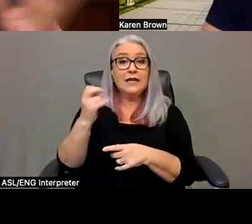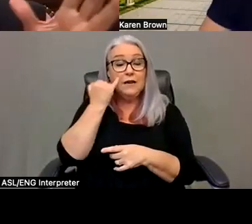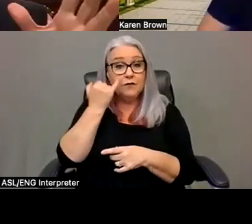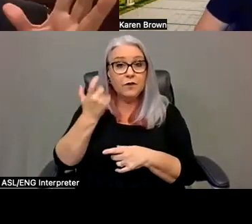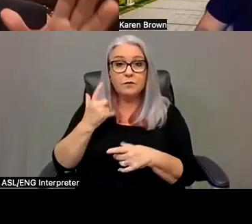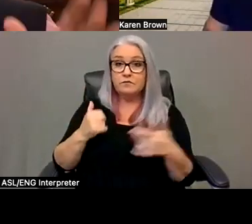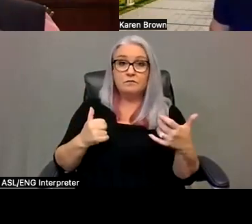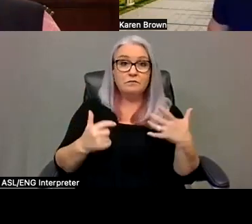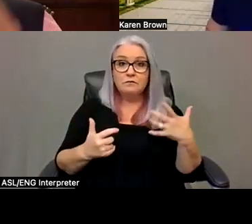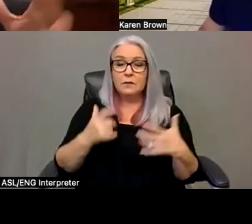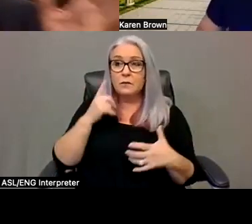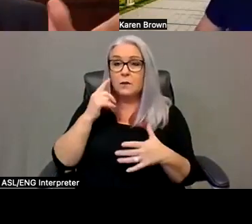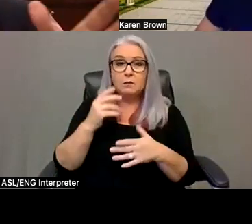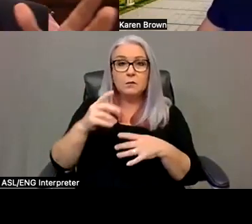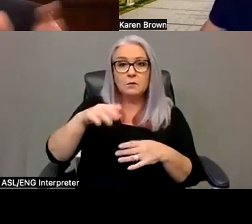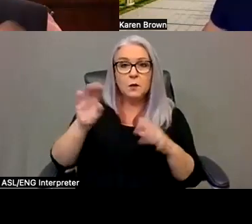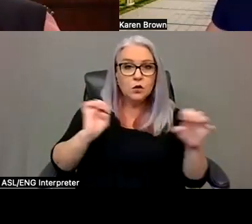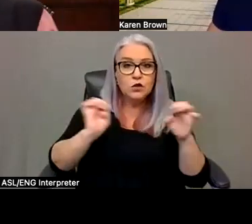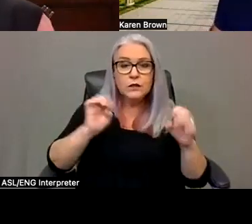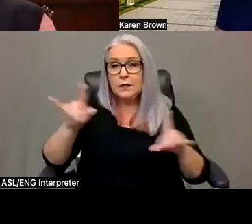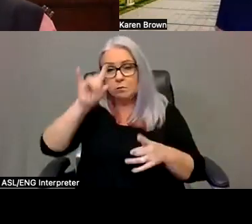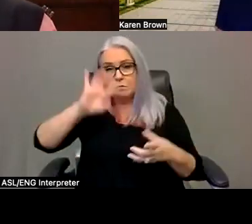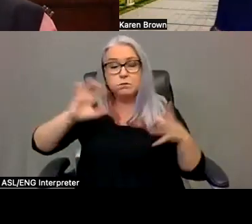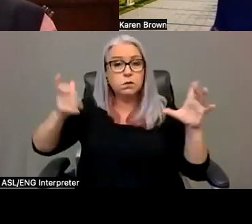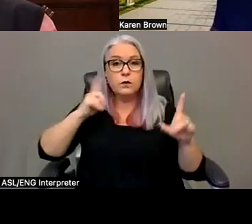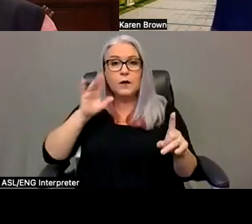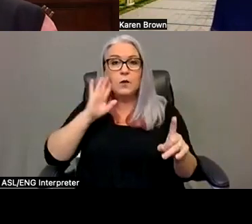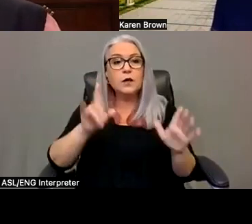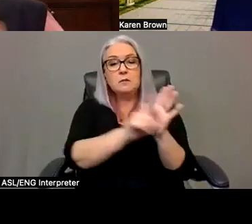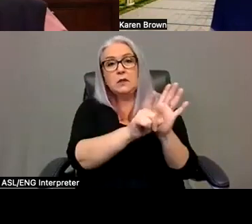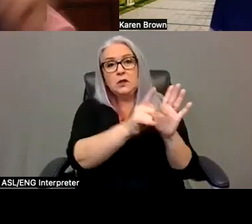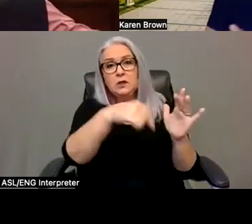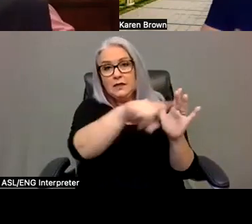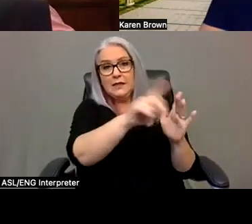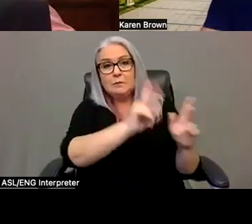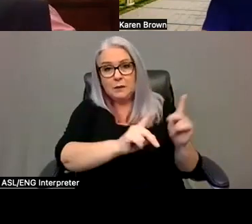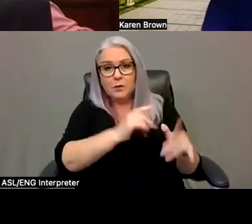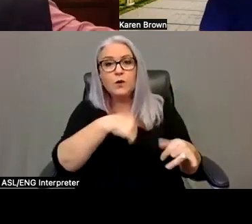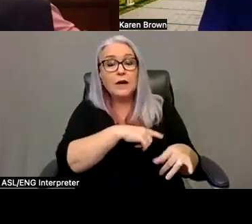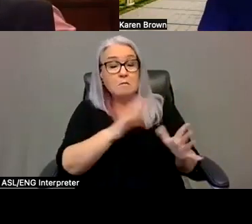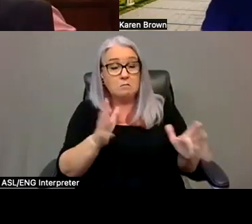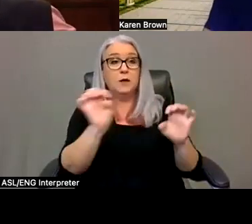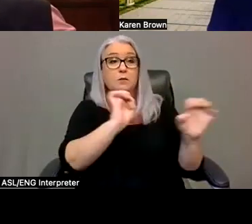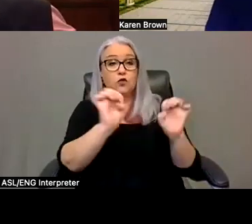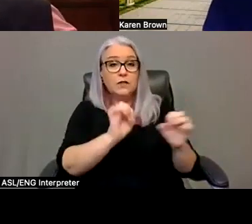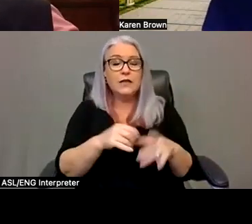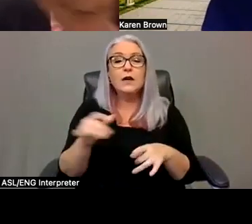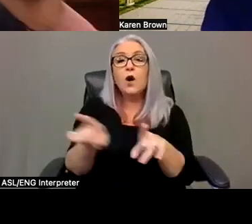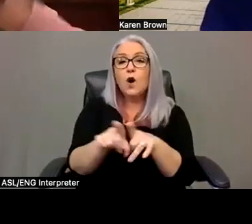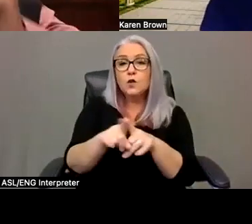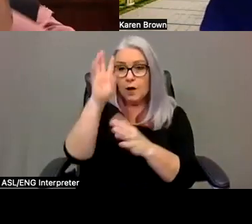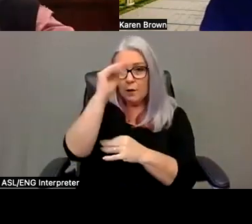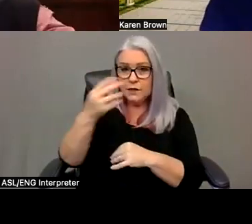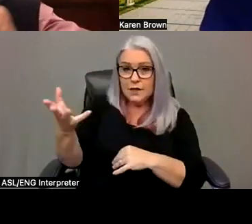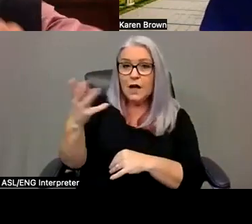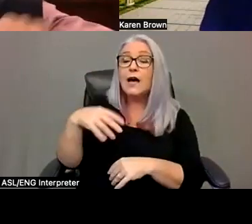will alert those people that the emergency is in place. I would also tell the developer down on the waterfront that